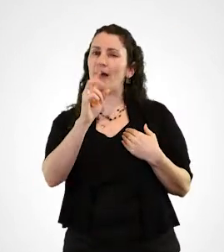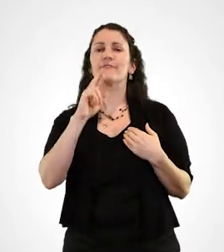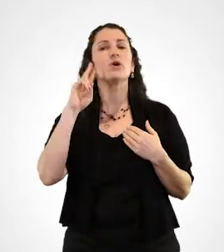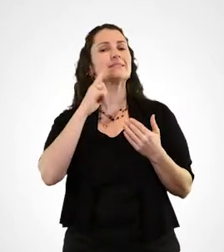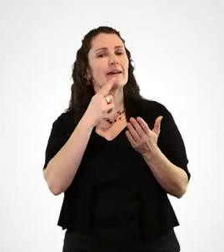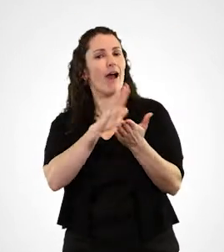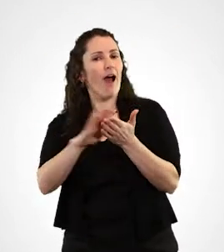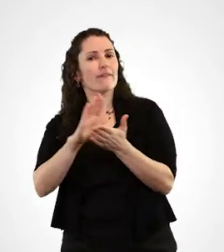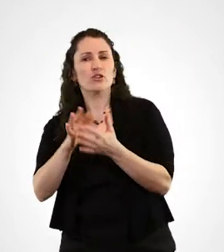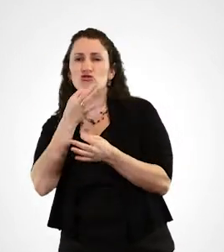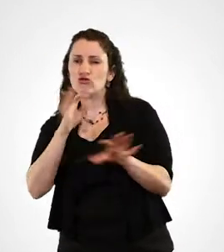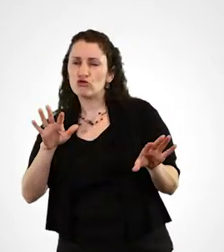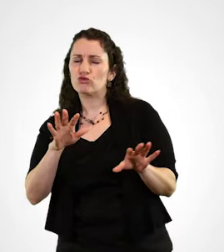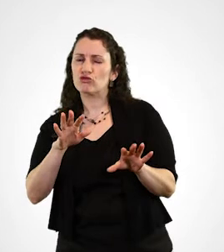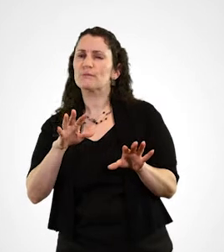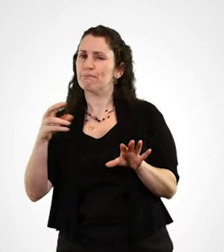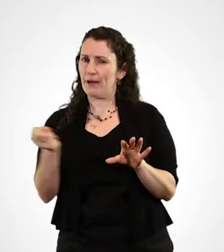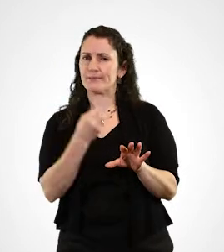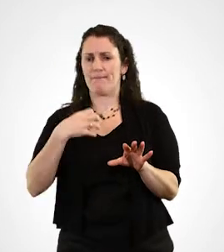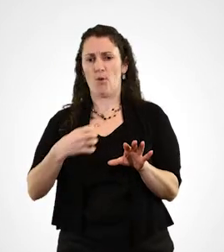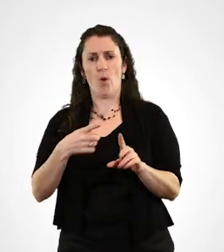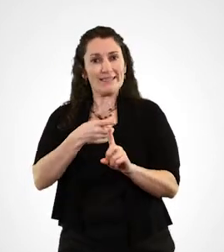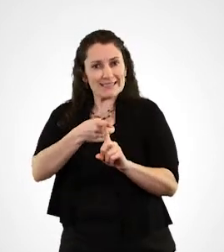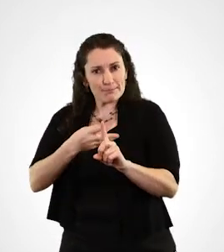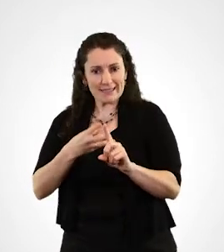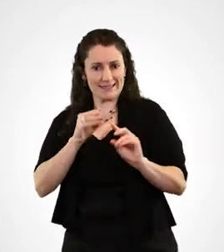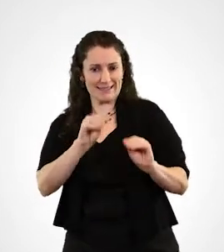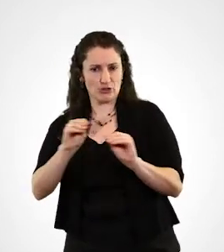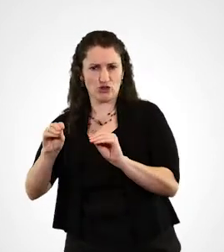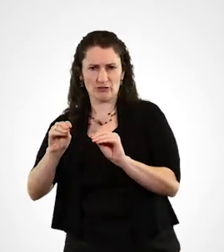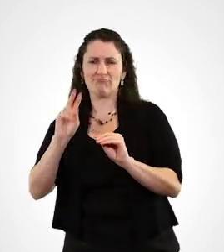hearing children who often are very low in their